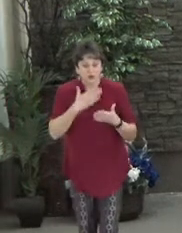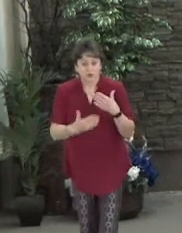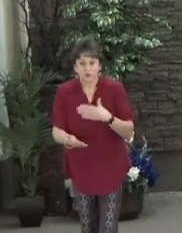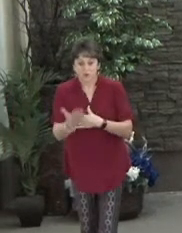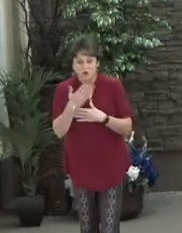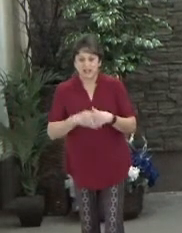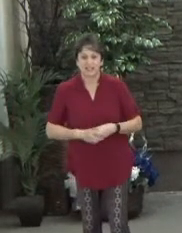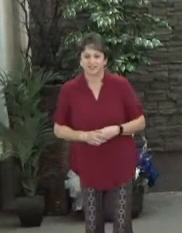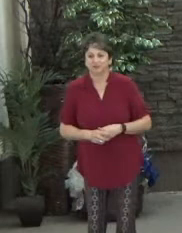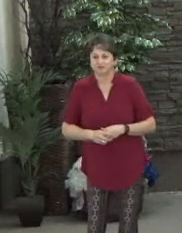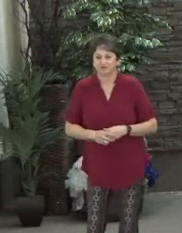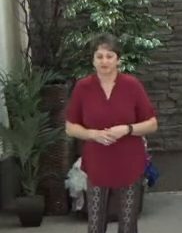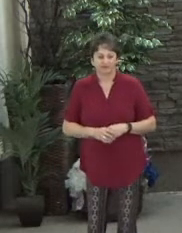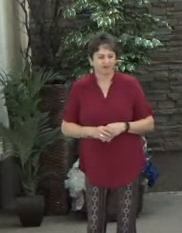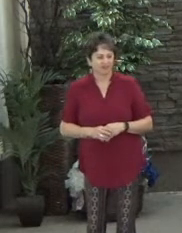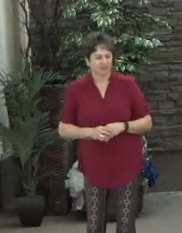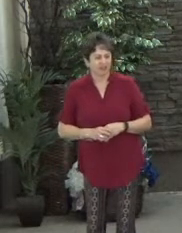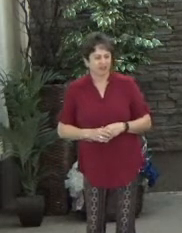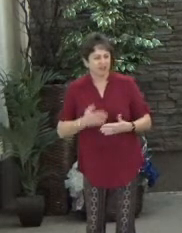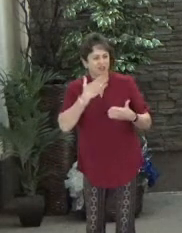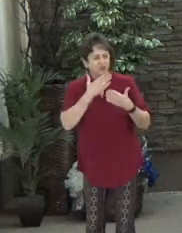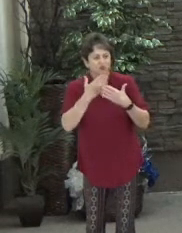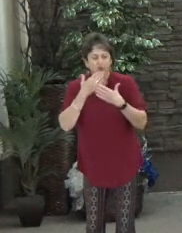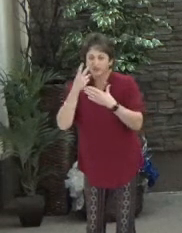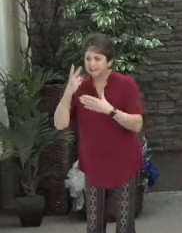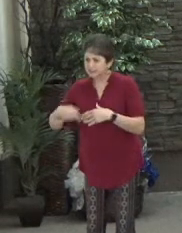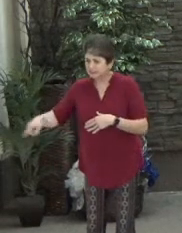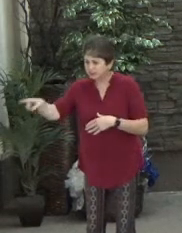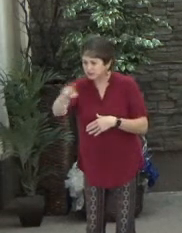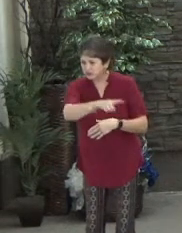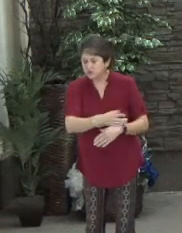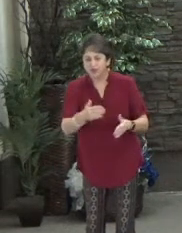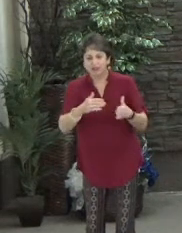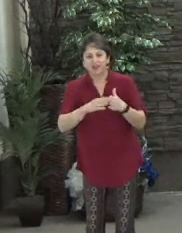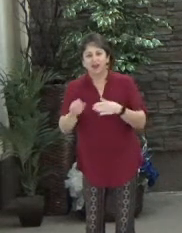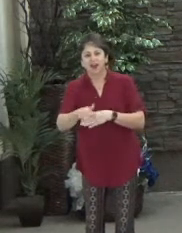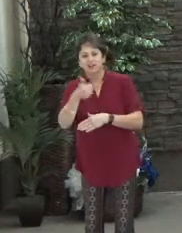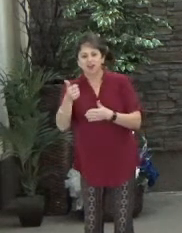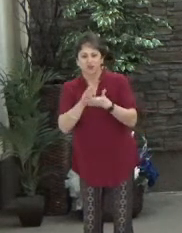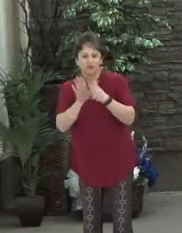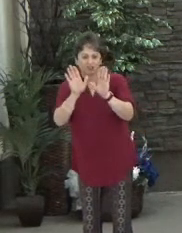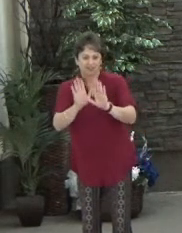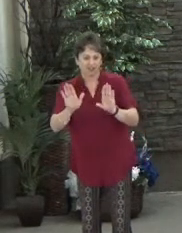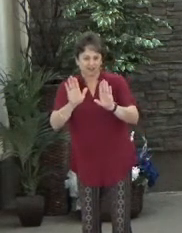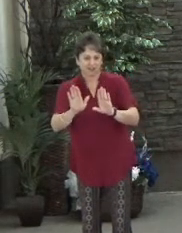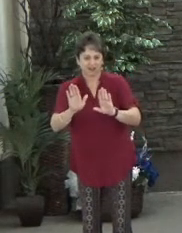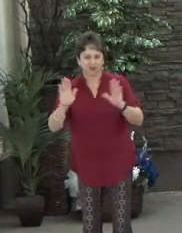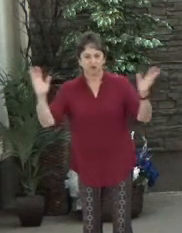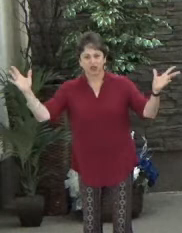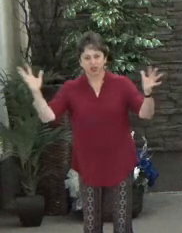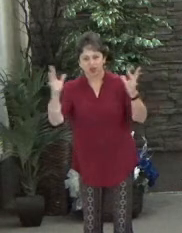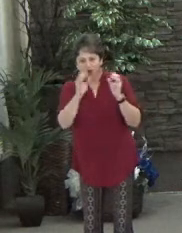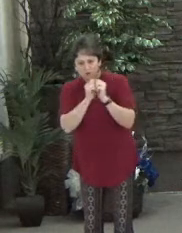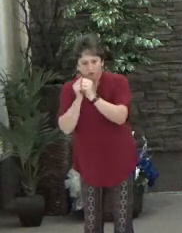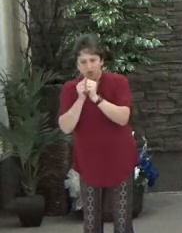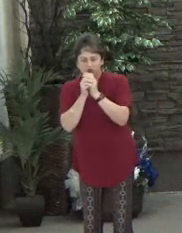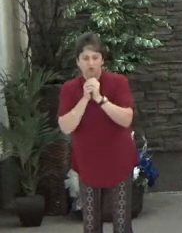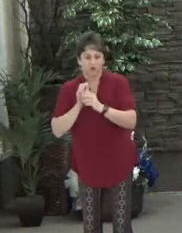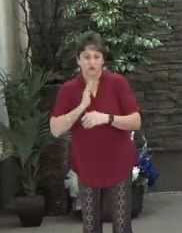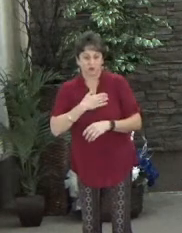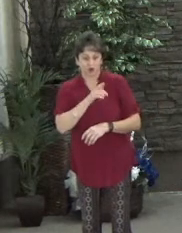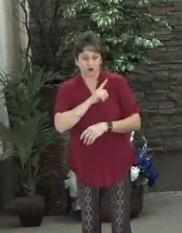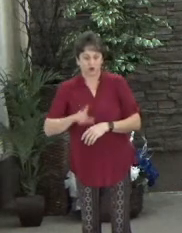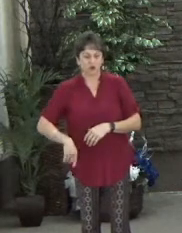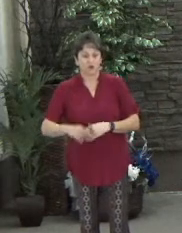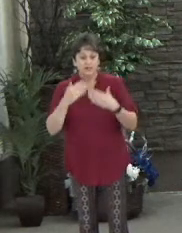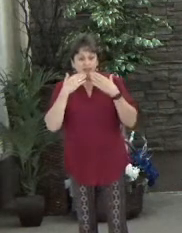Morning. Good morning. It's good to see you again on another Sunday when we can come together and worship our Lord. I